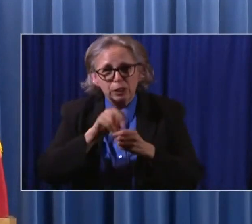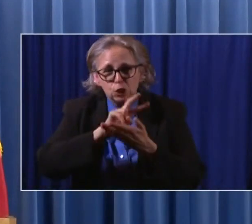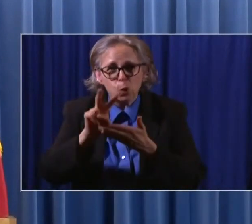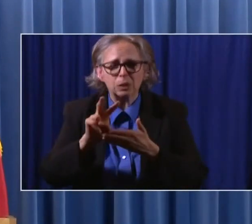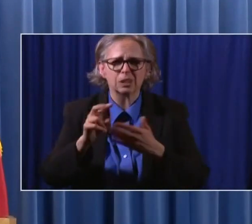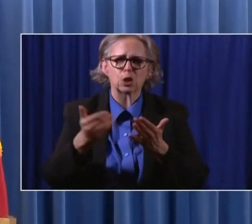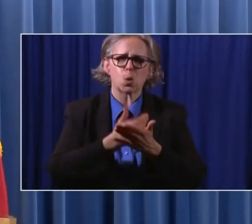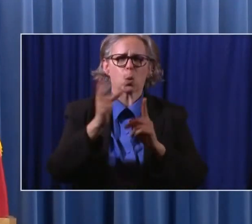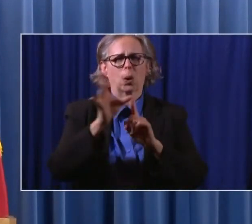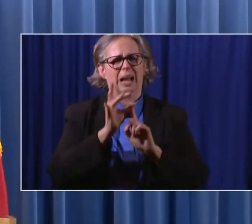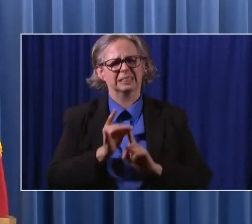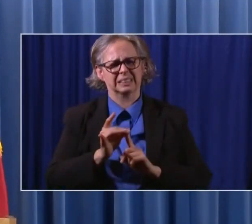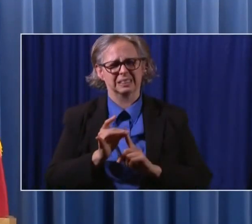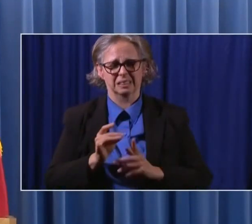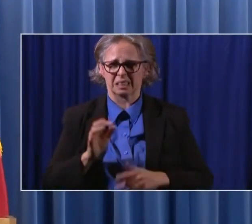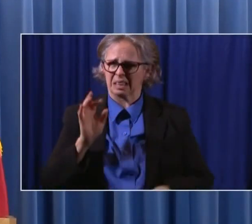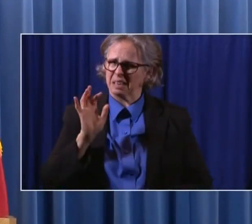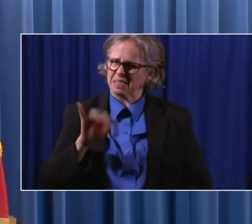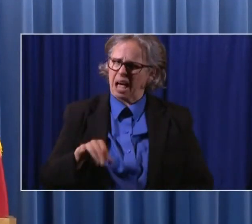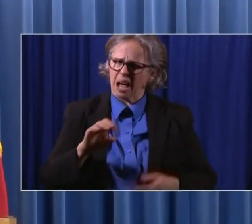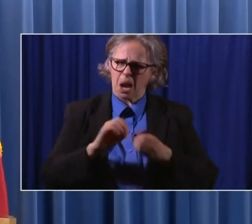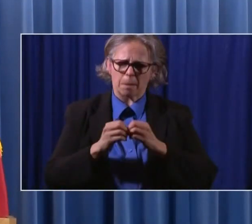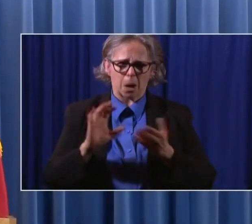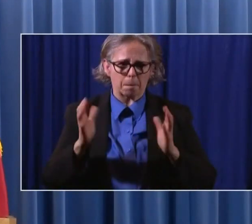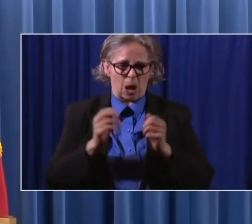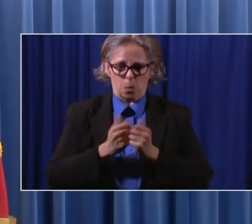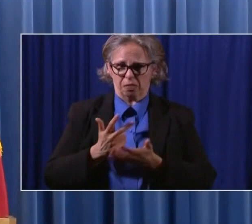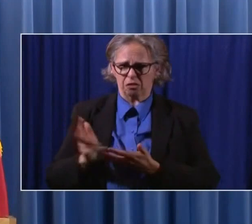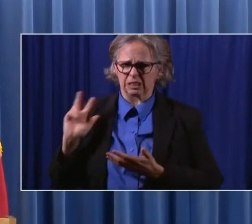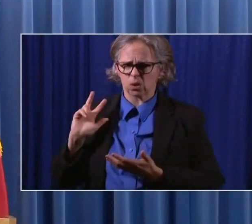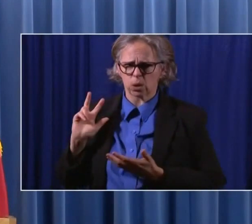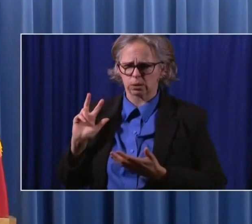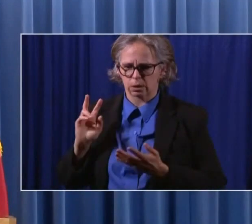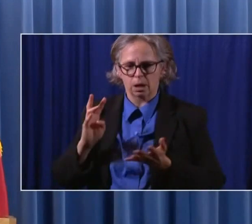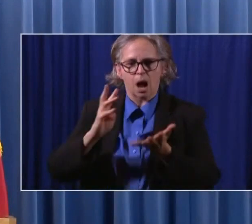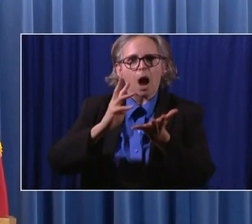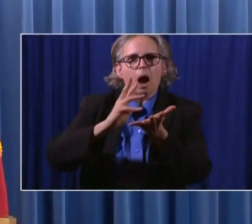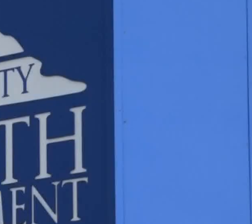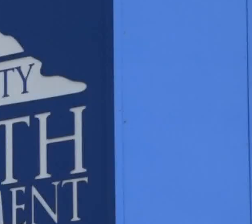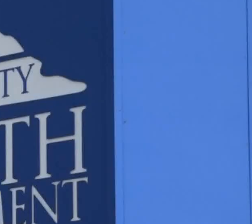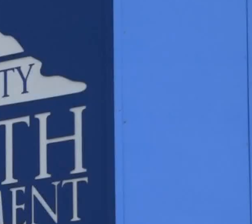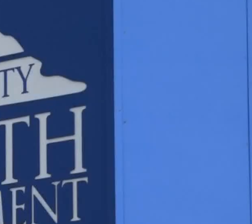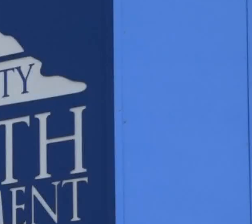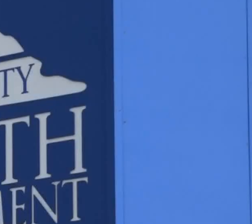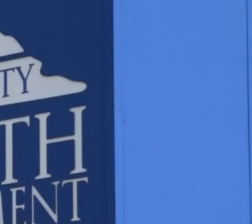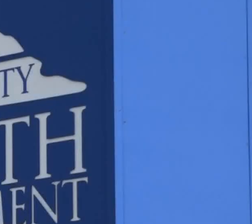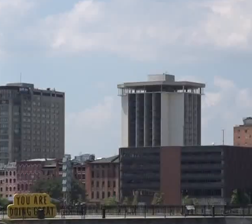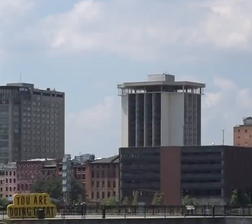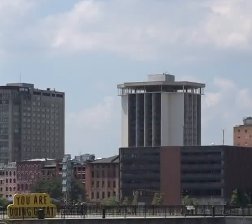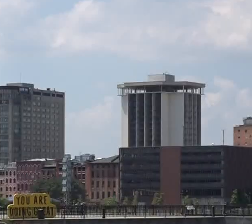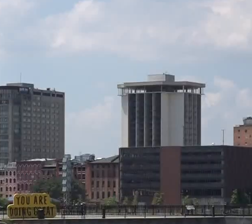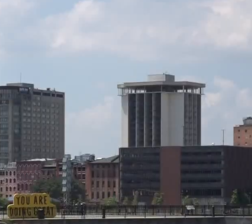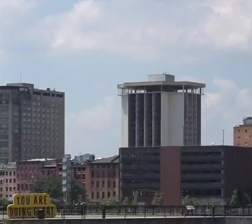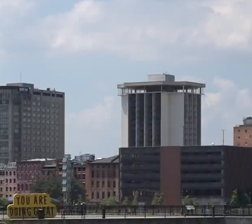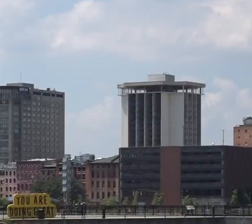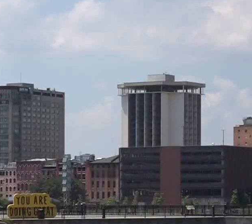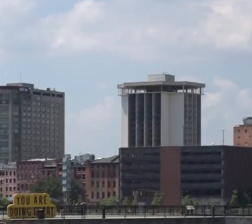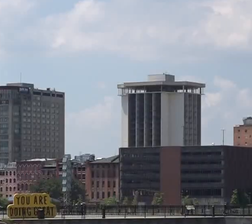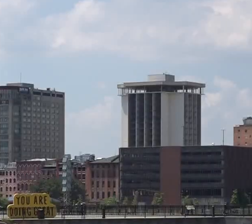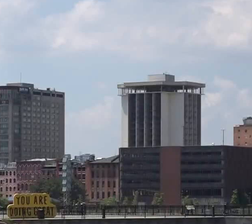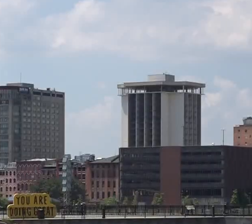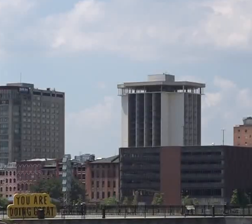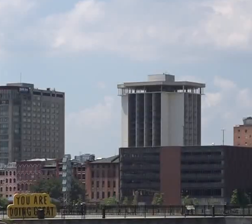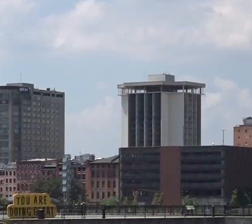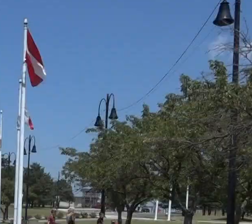than quadrupled over the last 3 weeks. ER visits have doubled. People seeing their doctor with symptoms